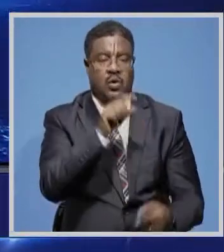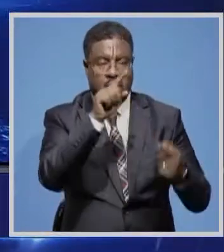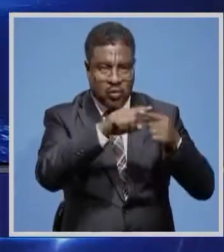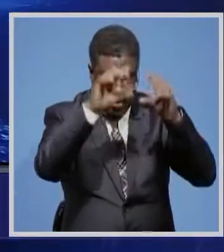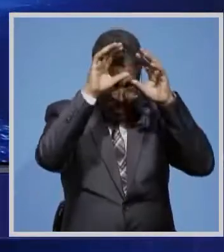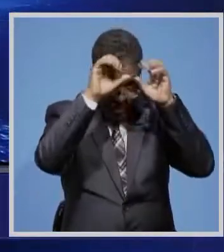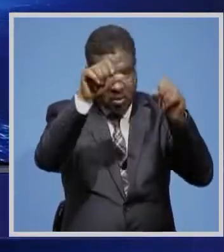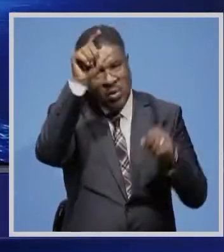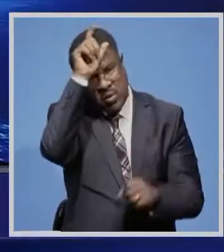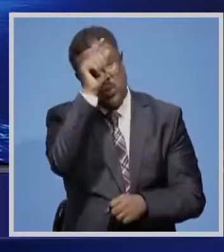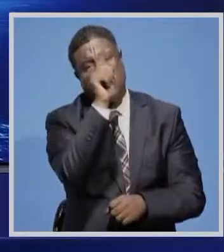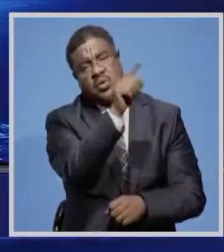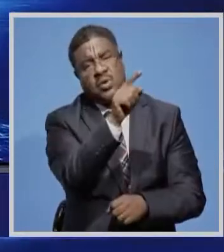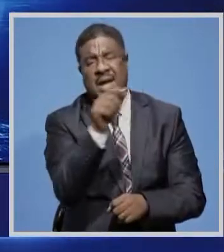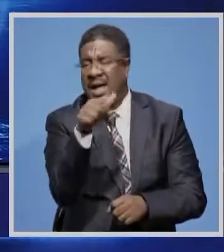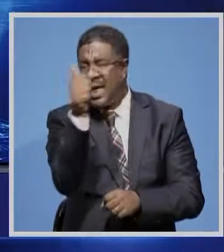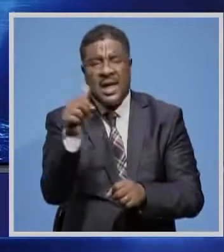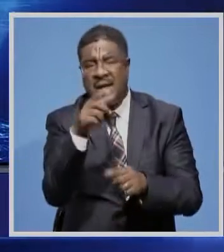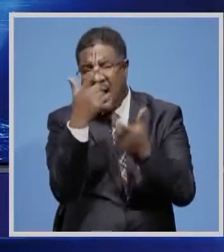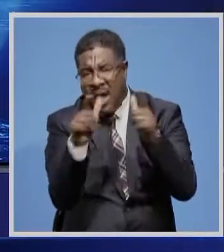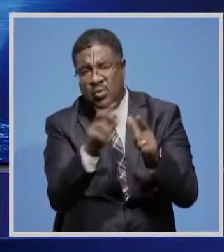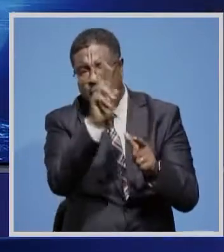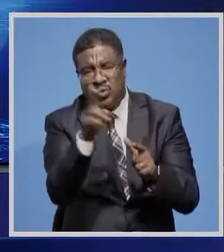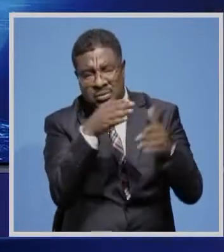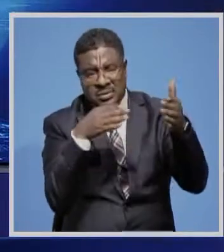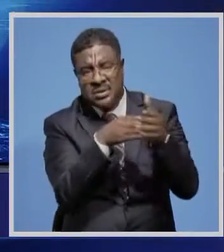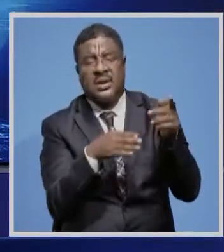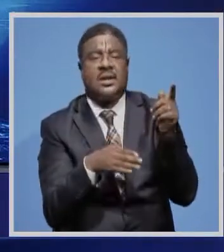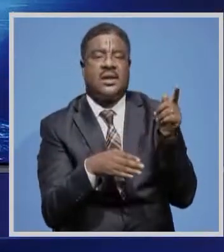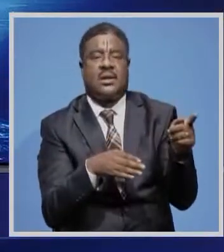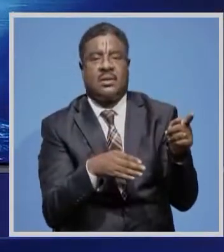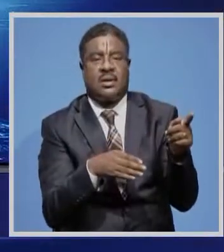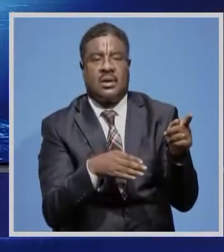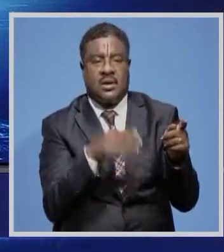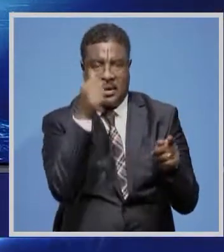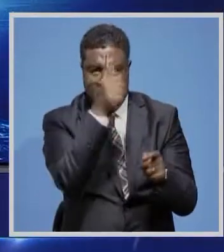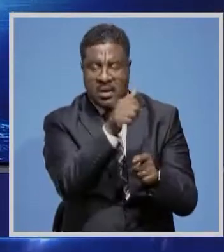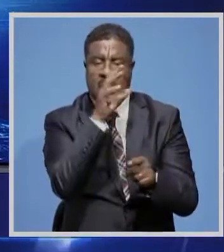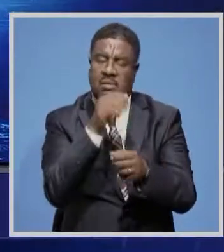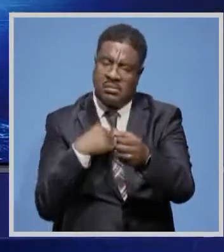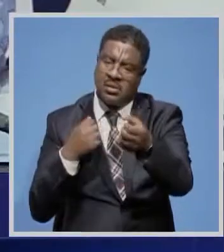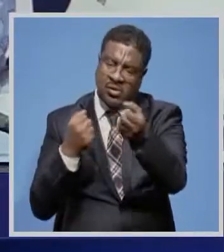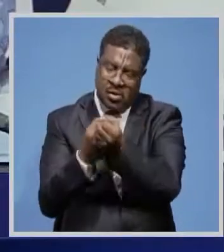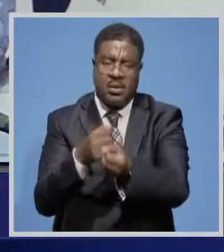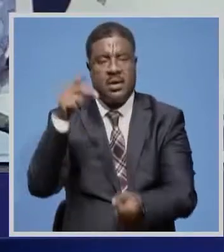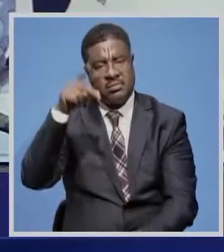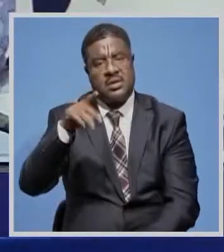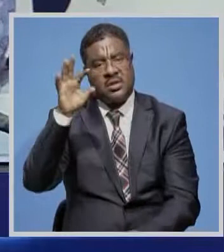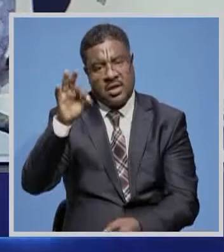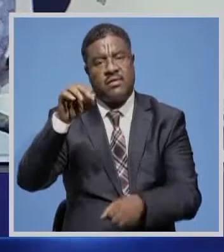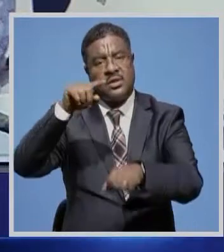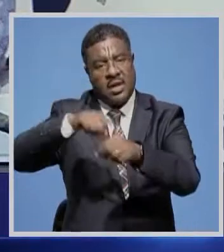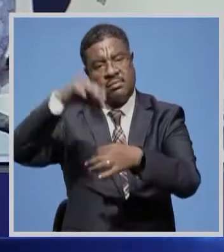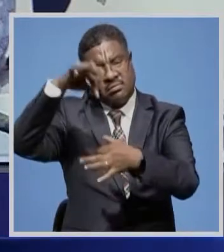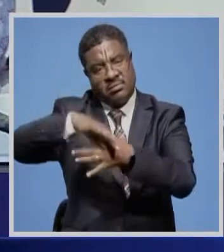unpleasant language used against him. Mr. Musenge and party members have since pledged to support the Patriotic Front PF in the forthcoming